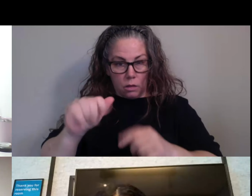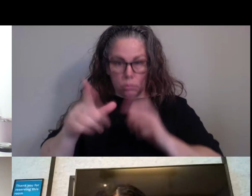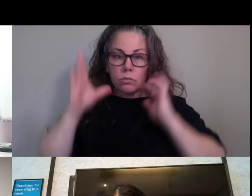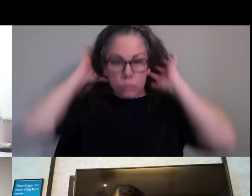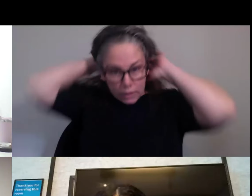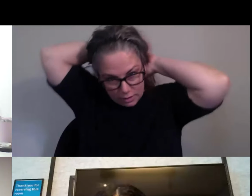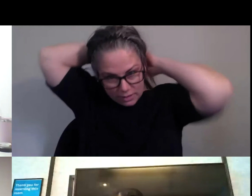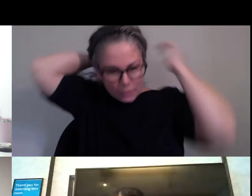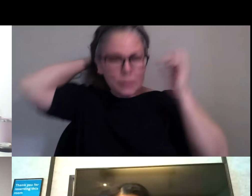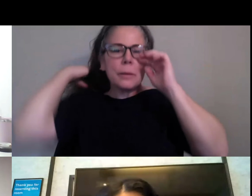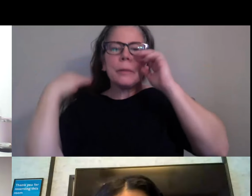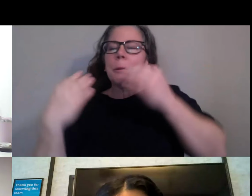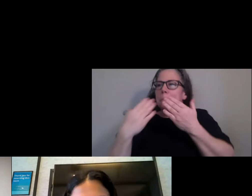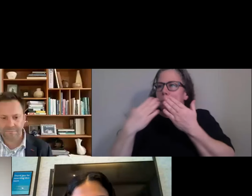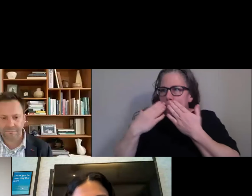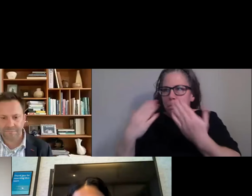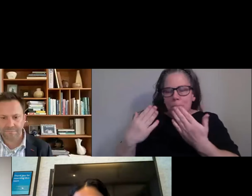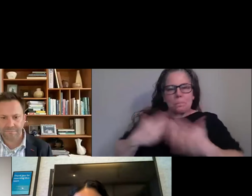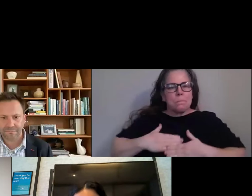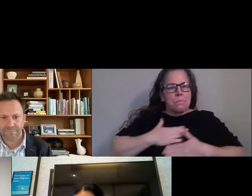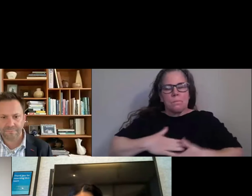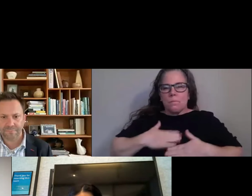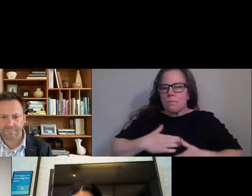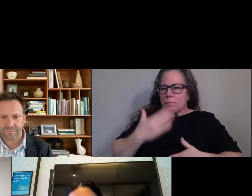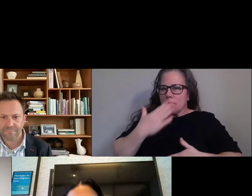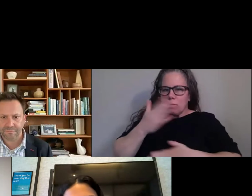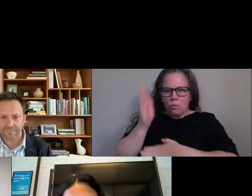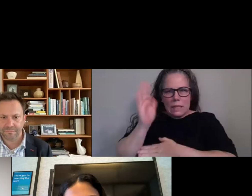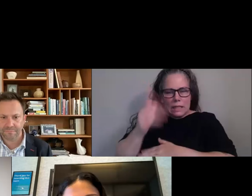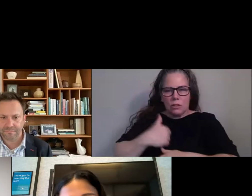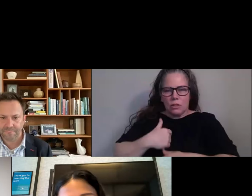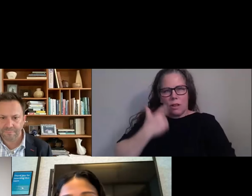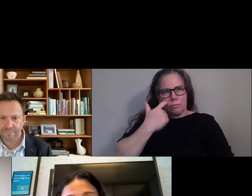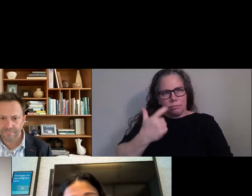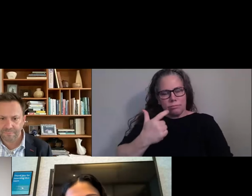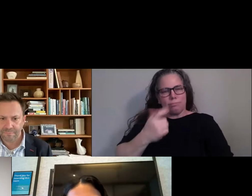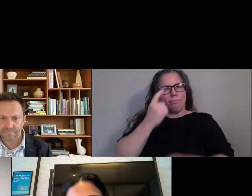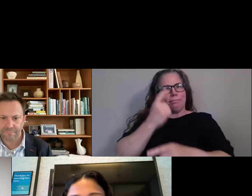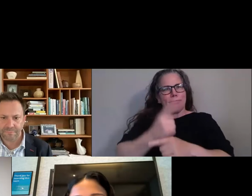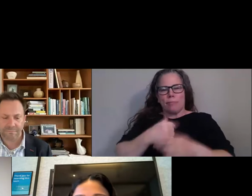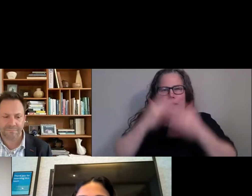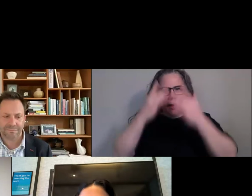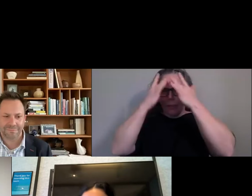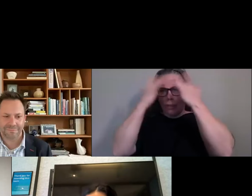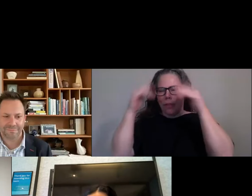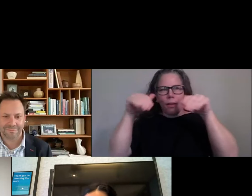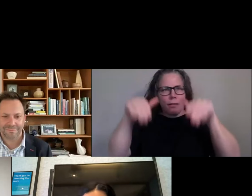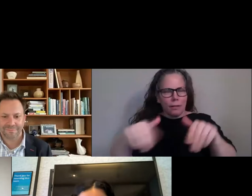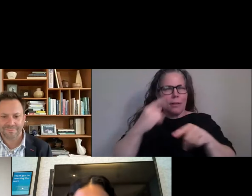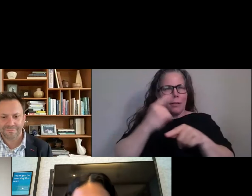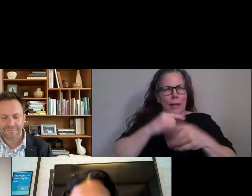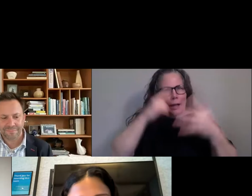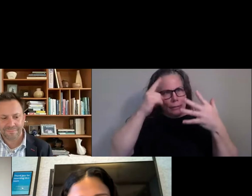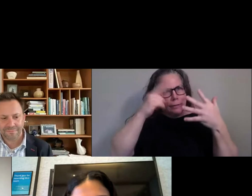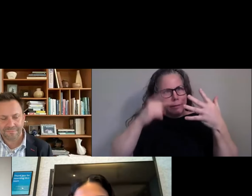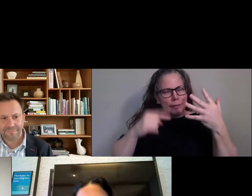Thanks so much, Stephanie. And thanks so much, Nora. That was such a great presentation. I always forget everything in the legislative process, so it's really